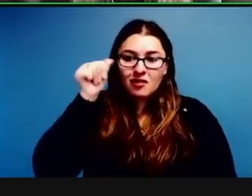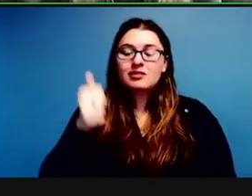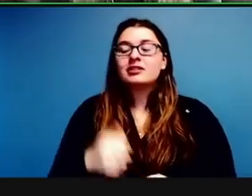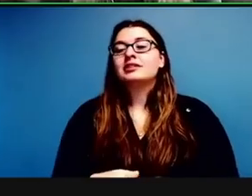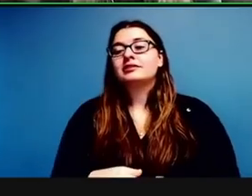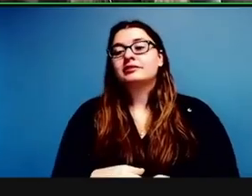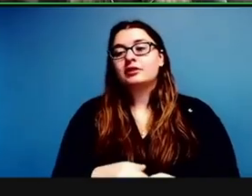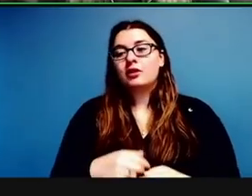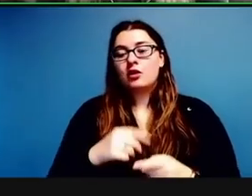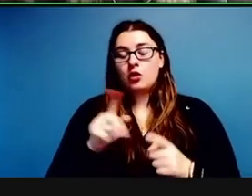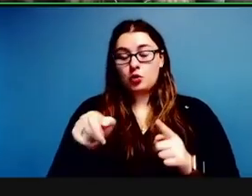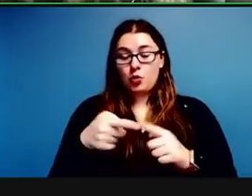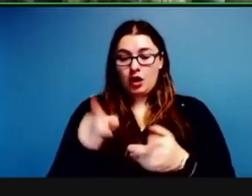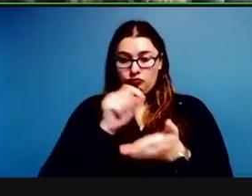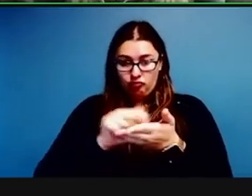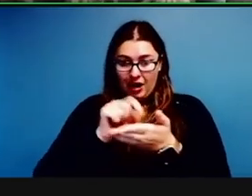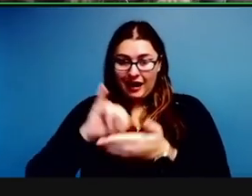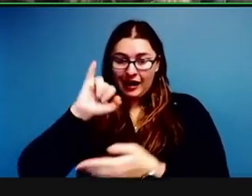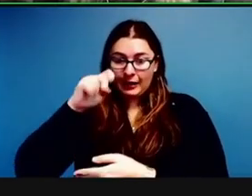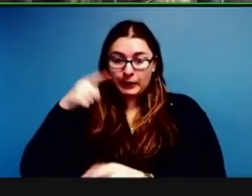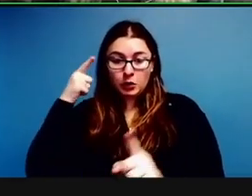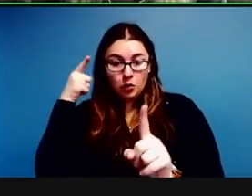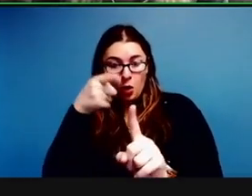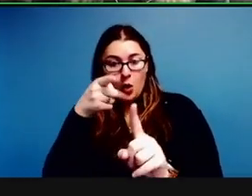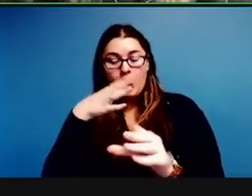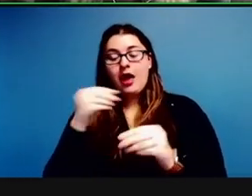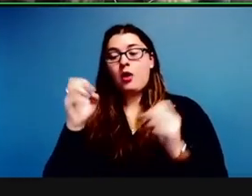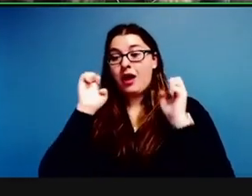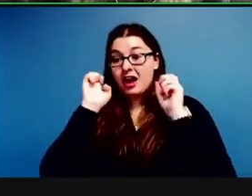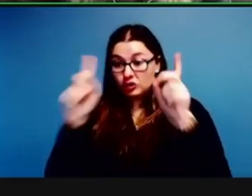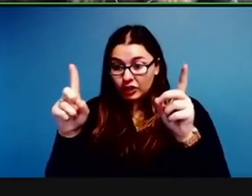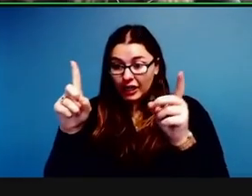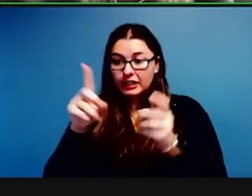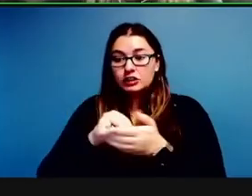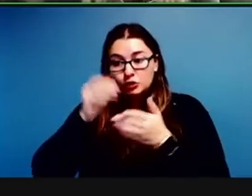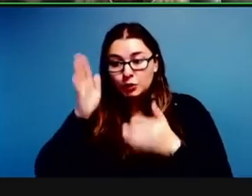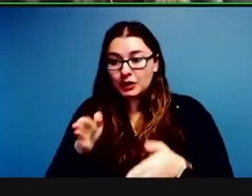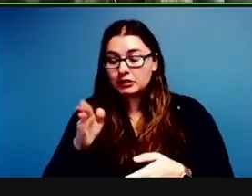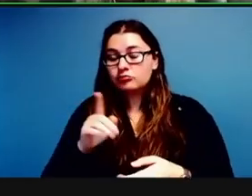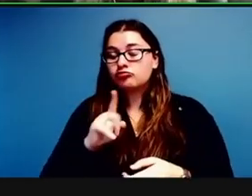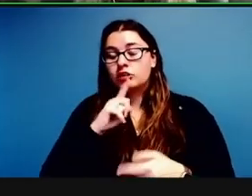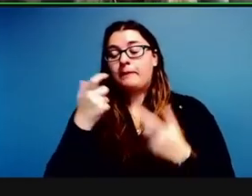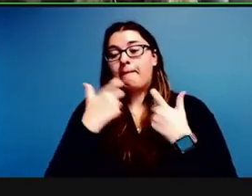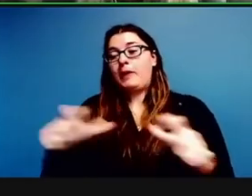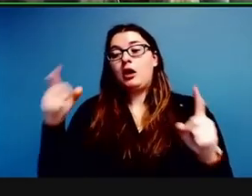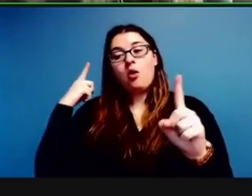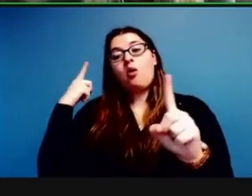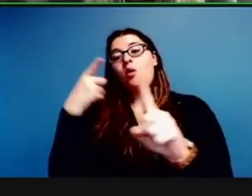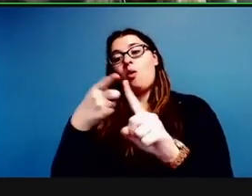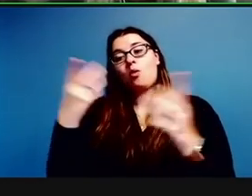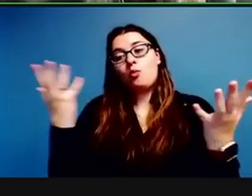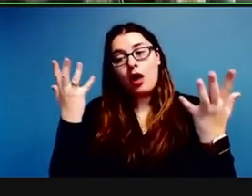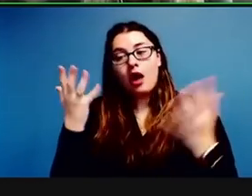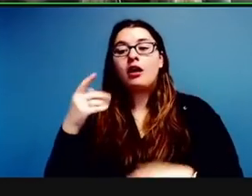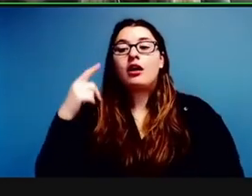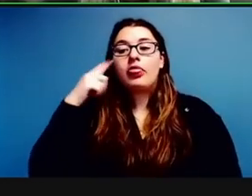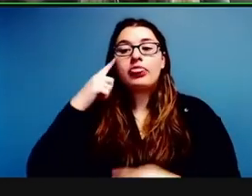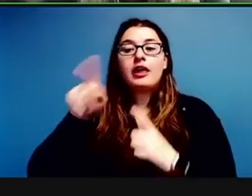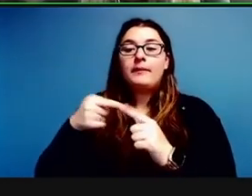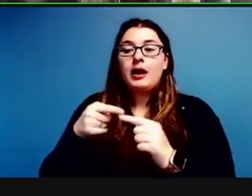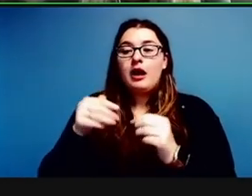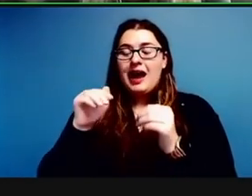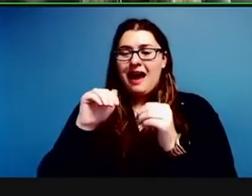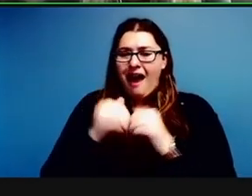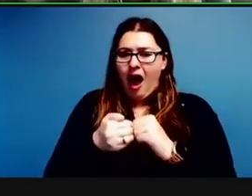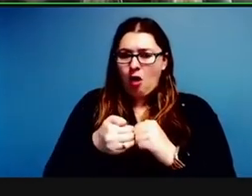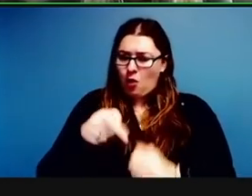we're writing IEP goals and we're educating students, the ultimate goal is always to think about how are